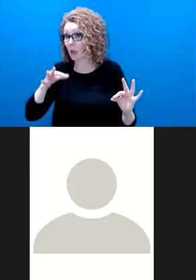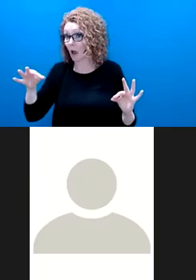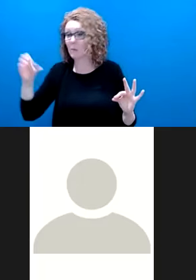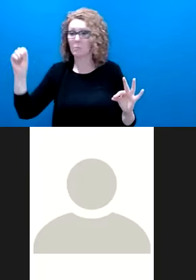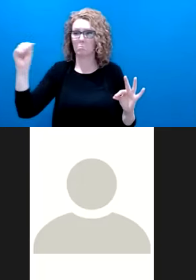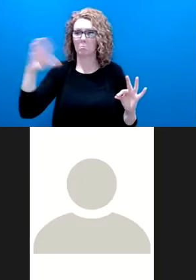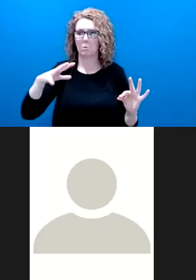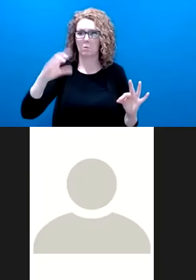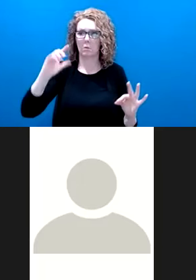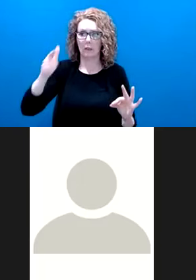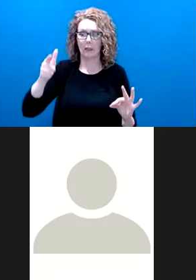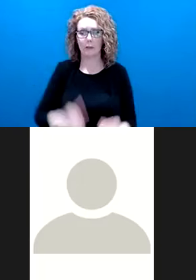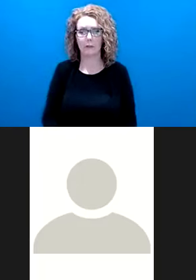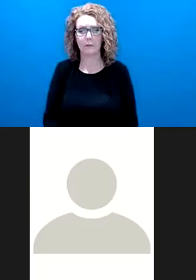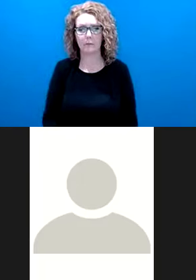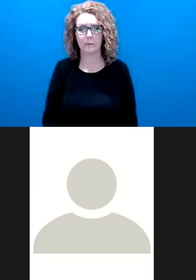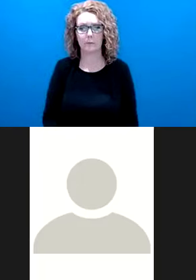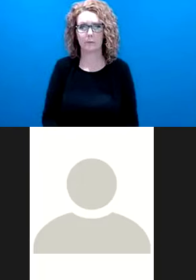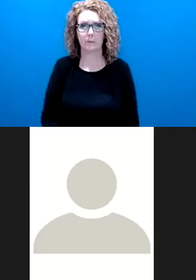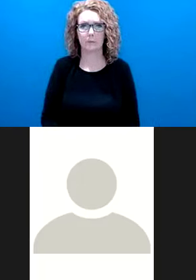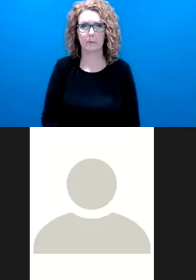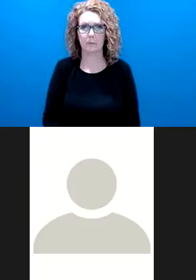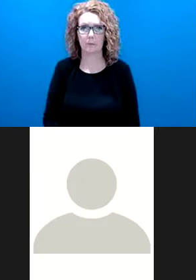Anything, any hands up, anything in chat?